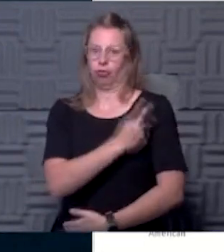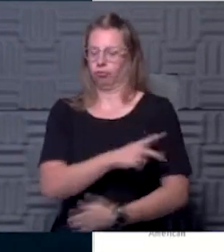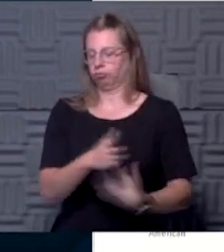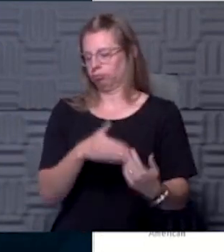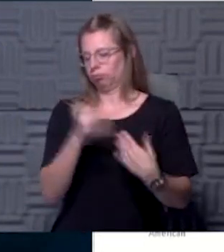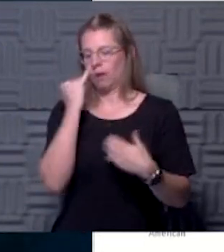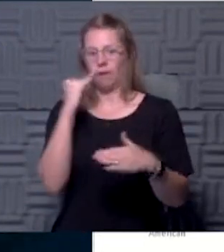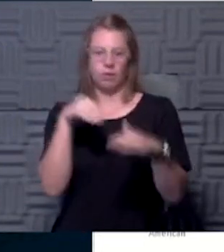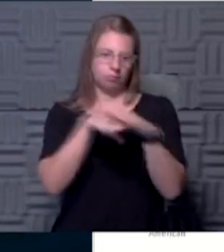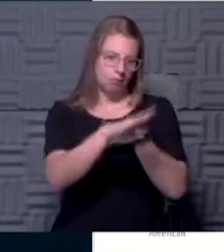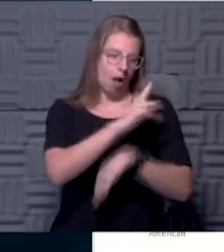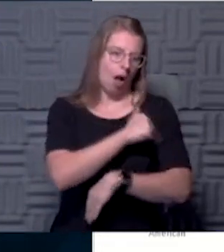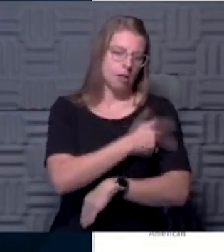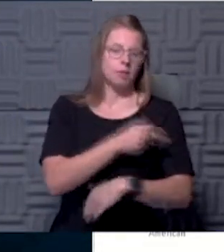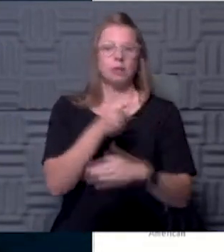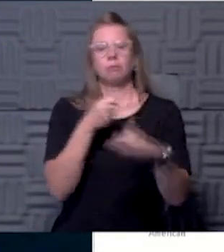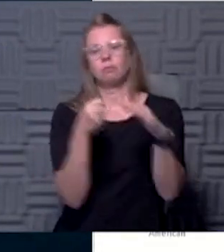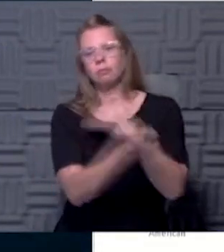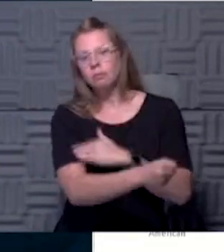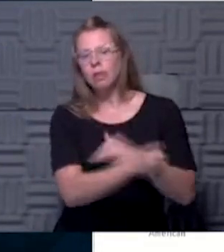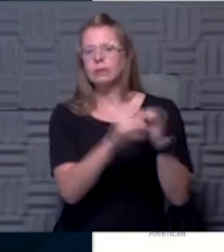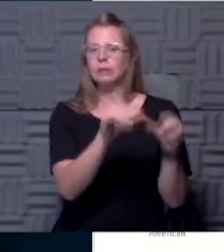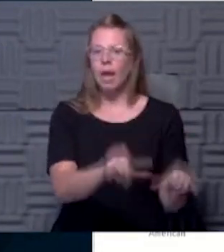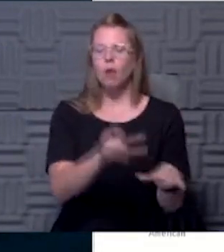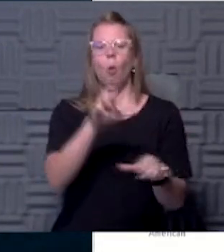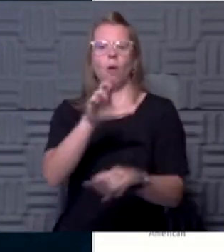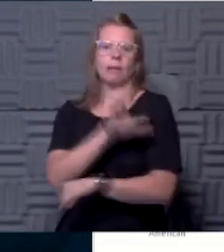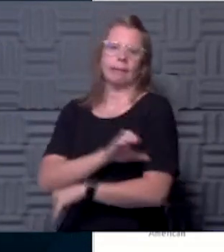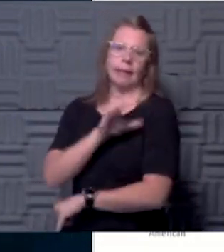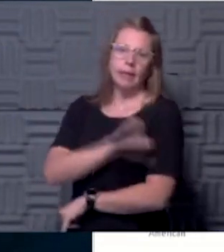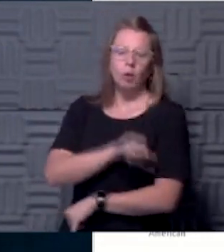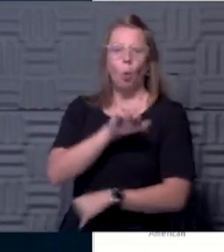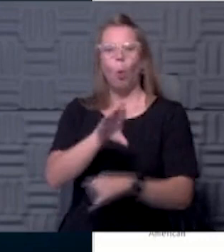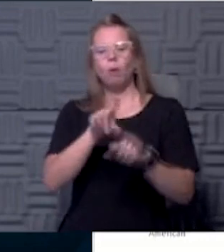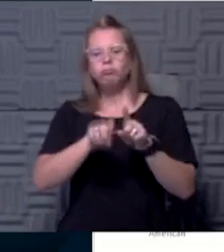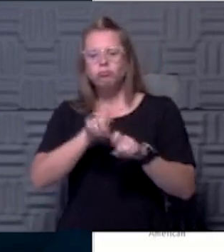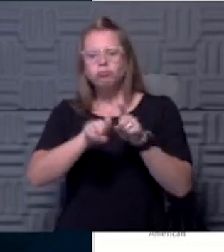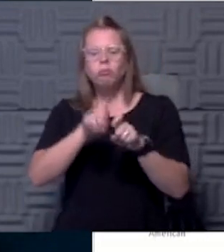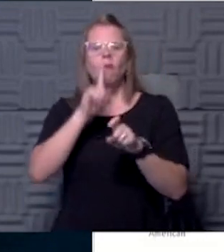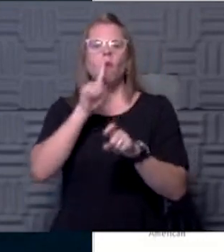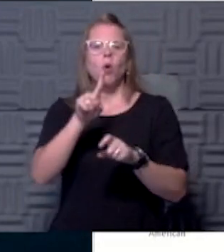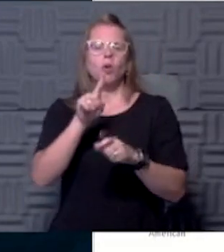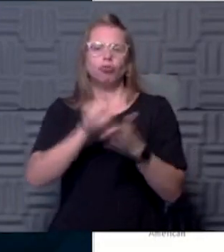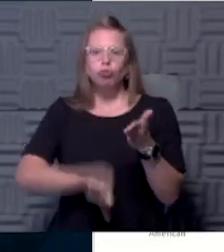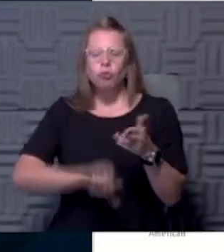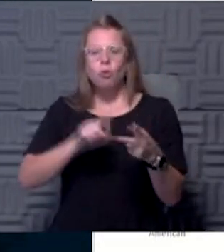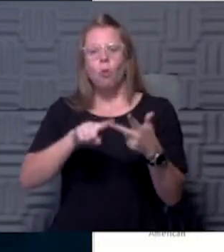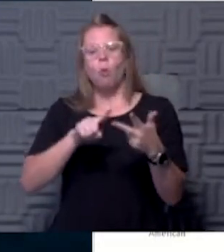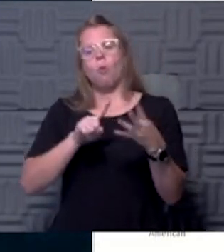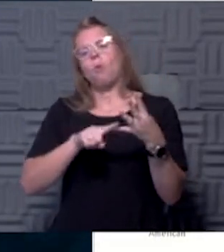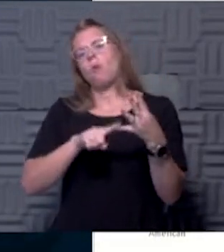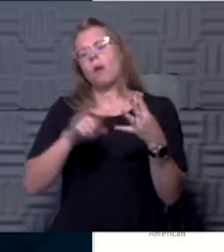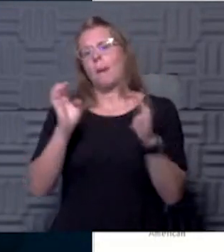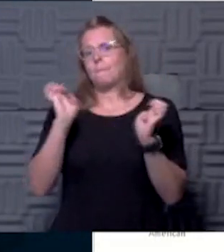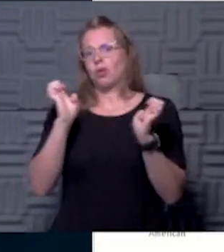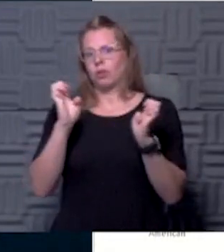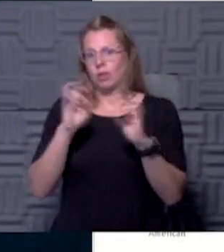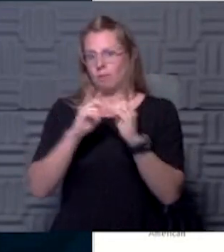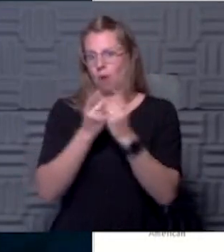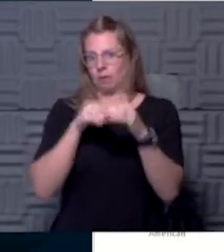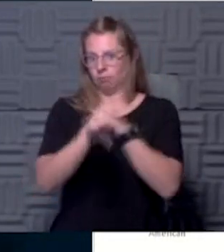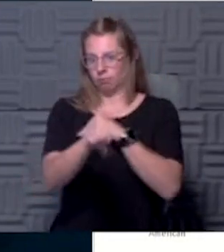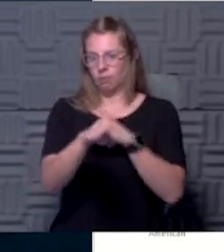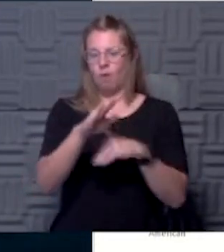came to the hospital and needed admitted, whether they were just in a clinic, whether they were being screened for surgery, or whether they hit the emergency department. Everyone who